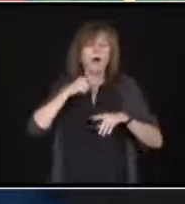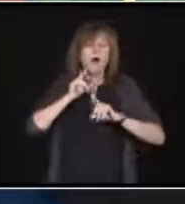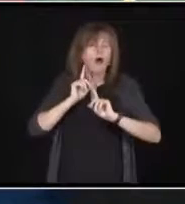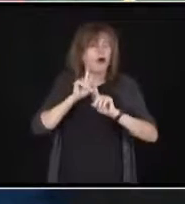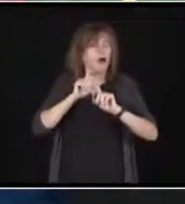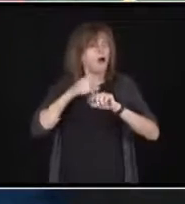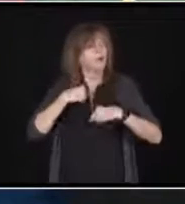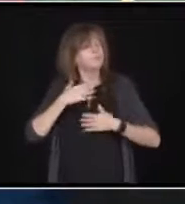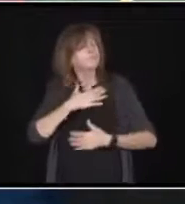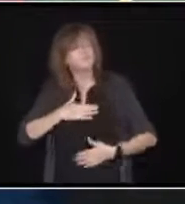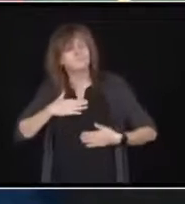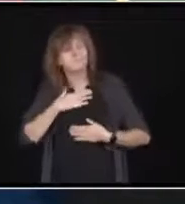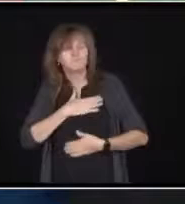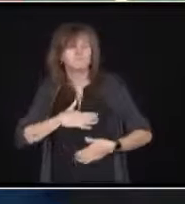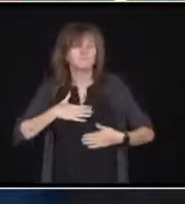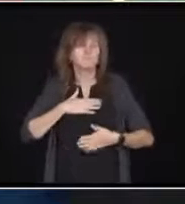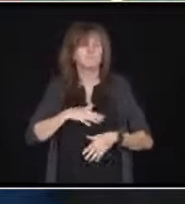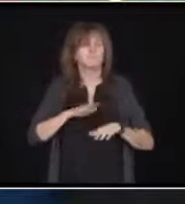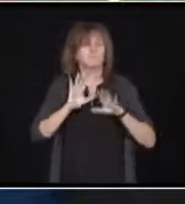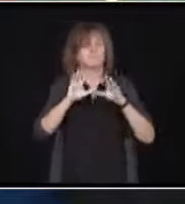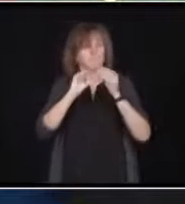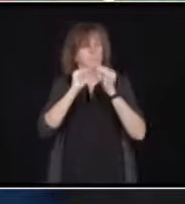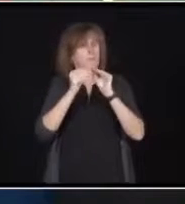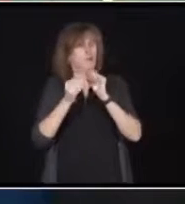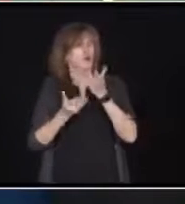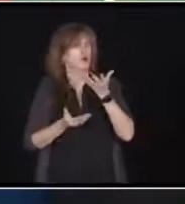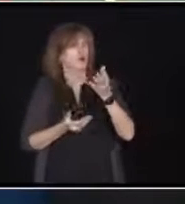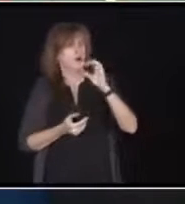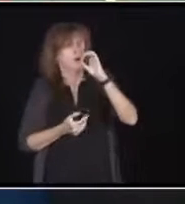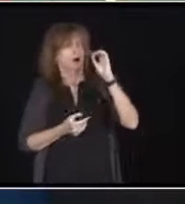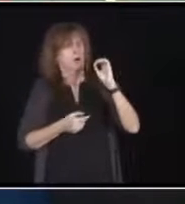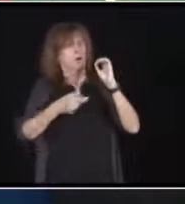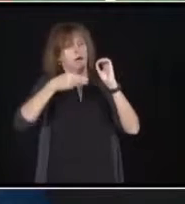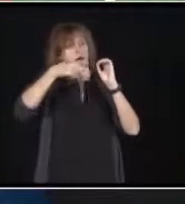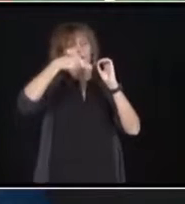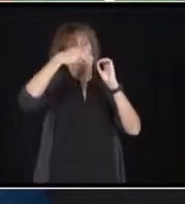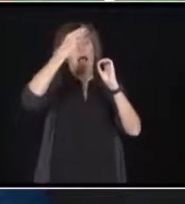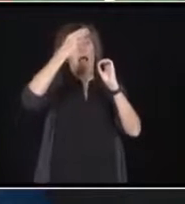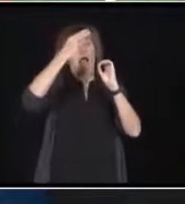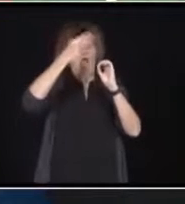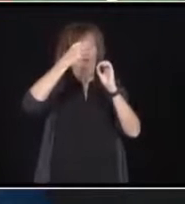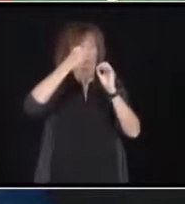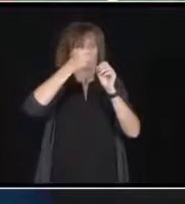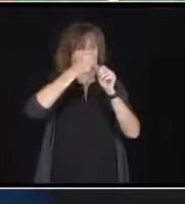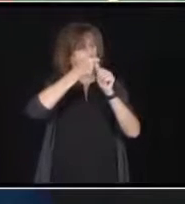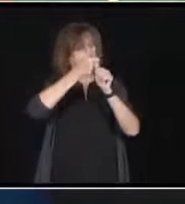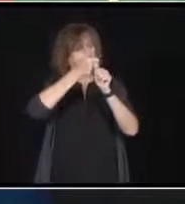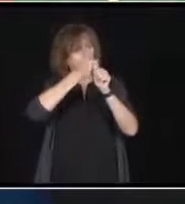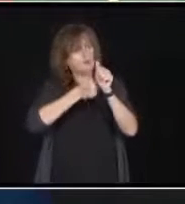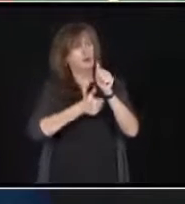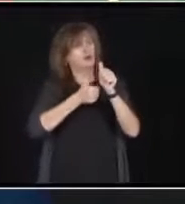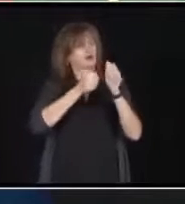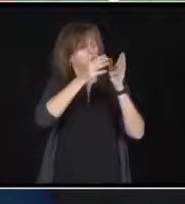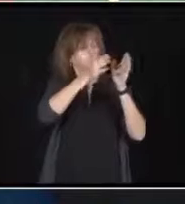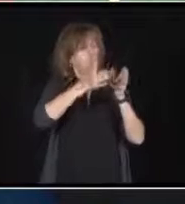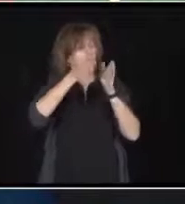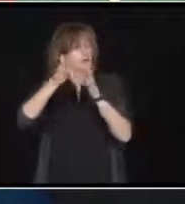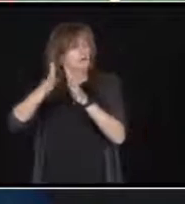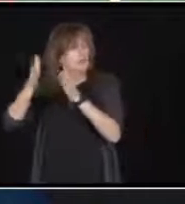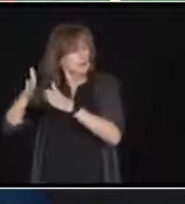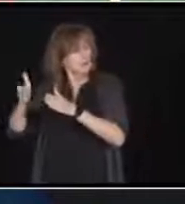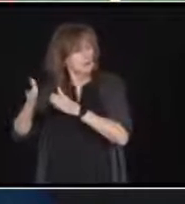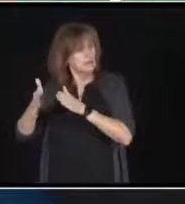on Ottawa today, they're the highest per capita in the province. They're 70